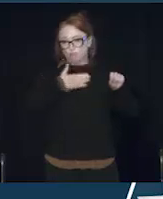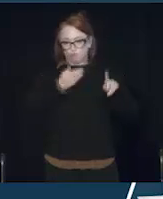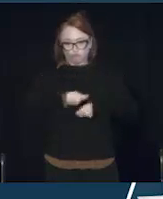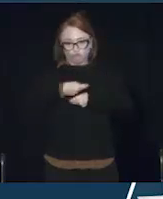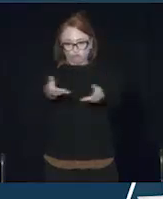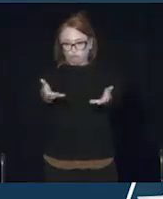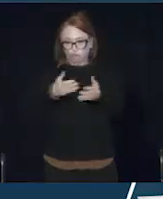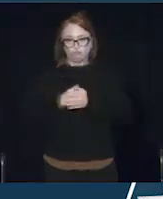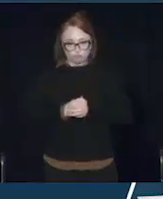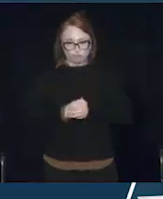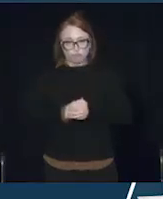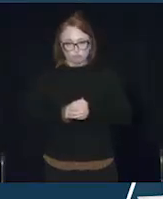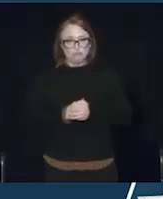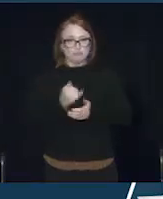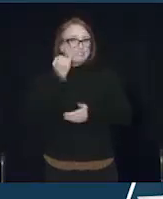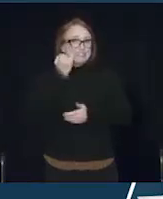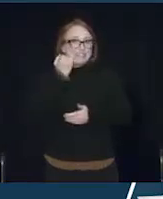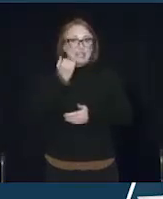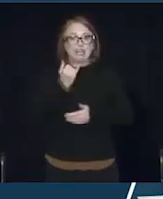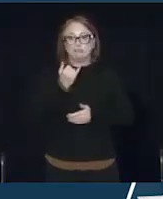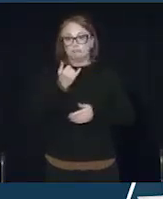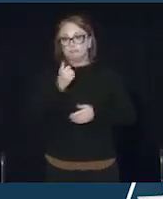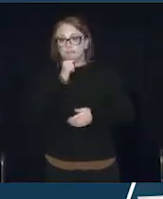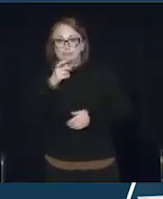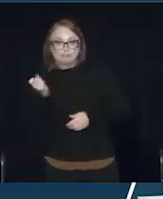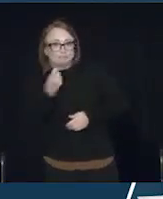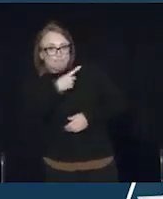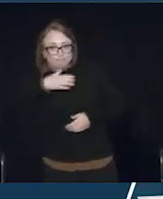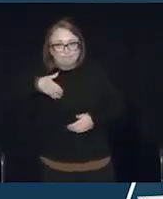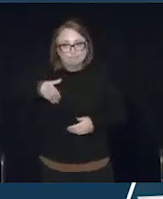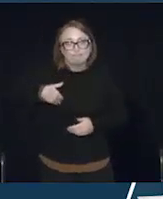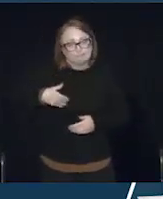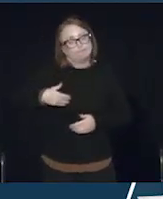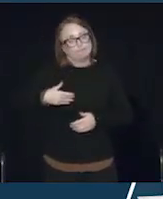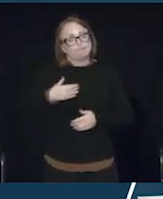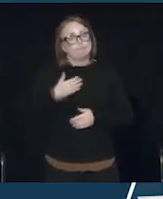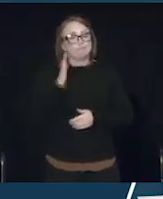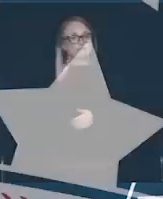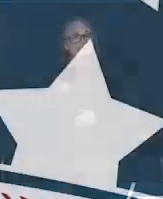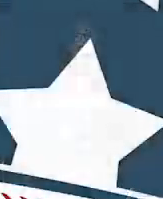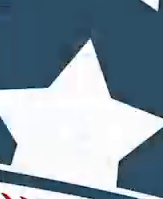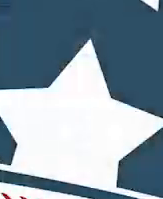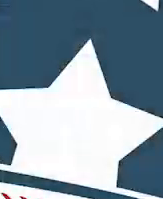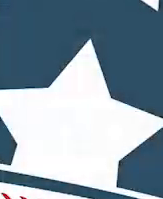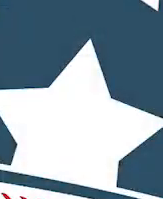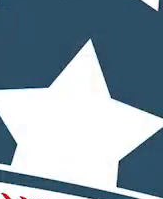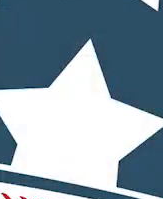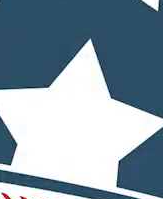business card if your question didn't get answered, and we really appreciate it. Thank you.